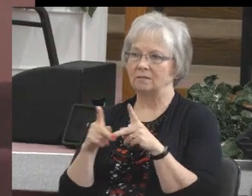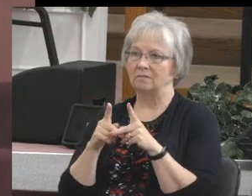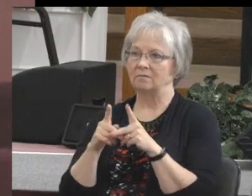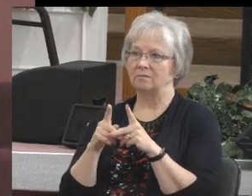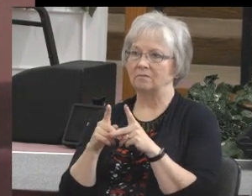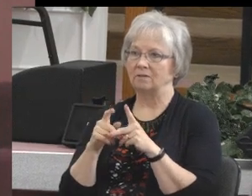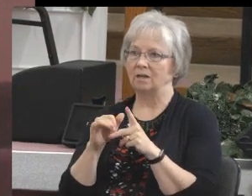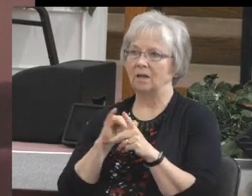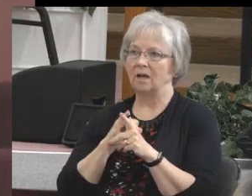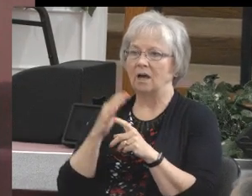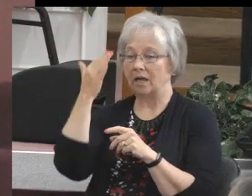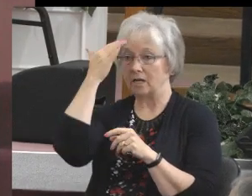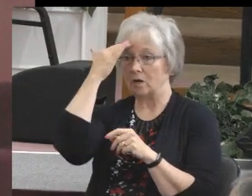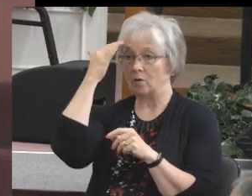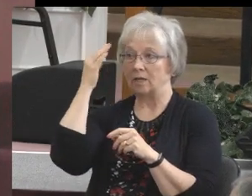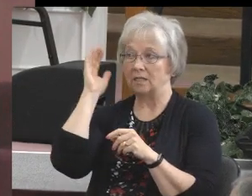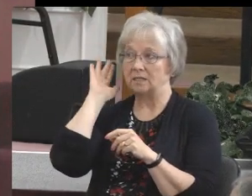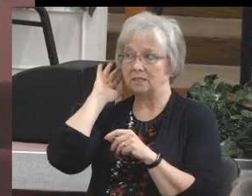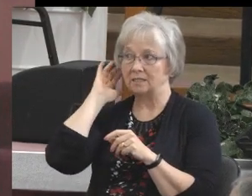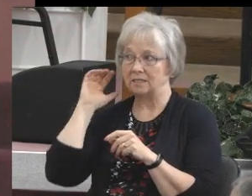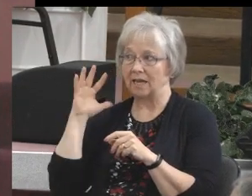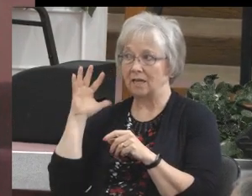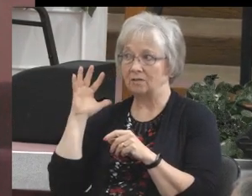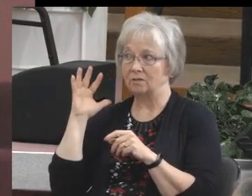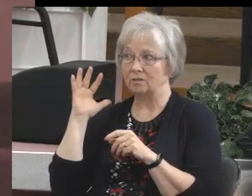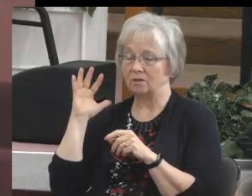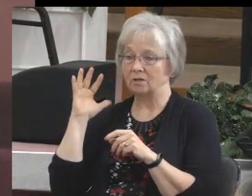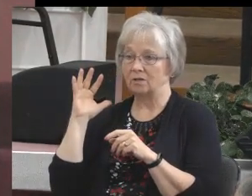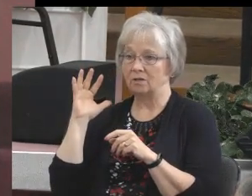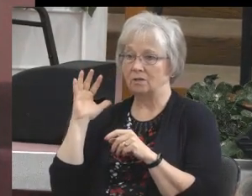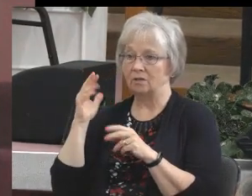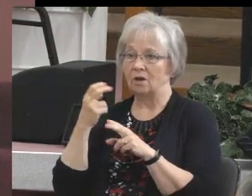I know it sounds harsh, but it's time we own our